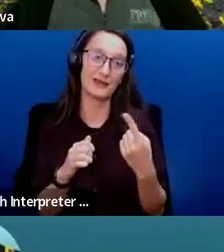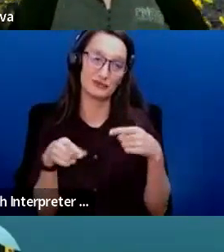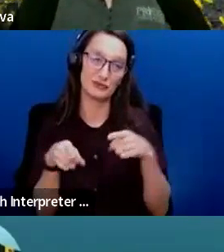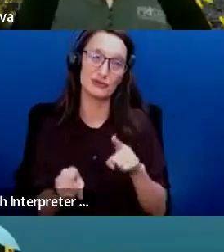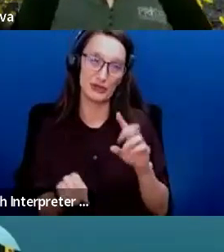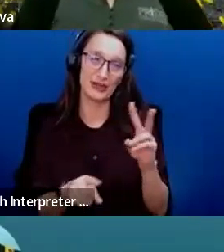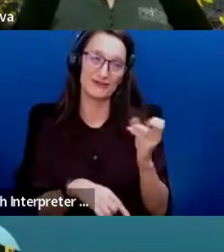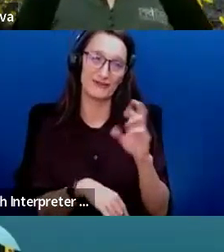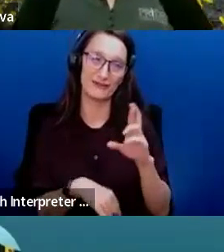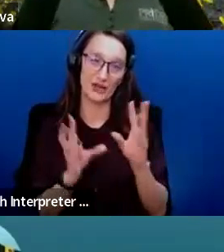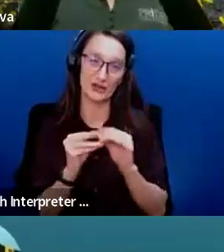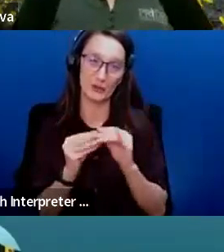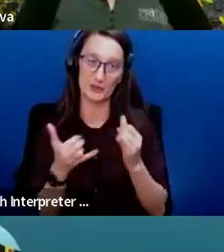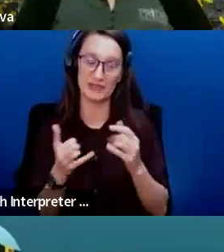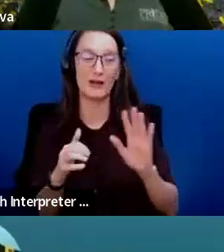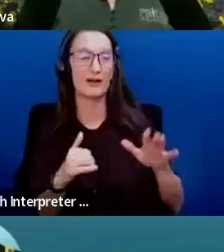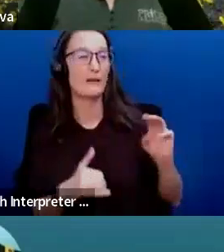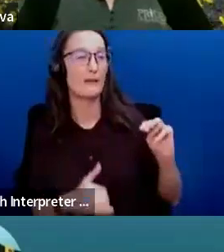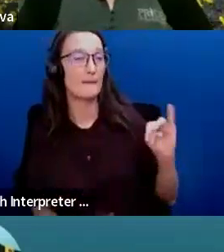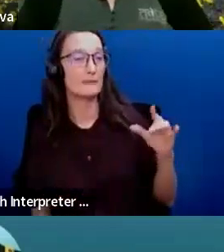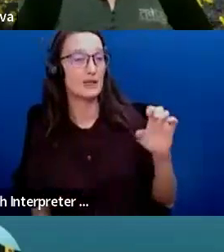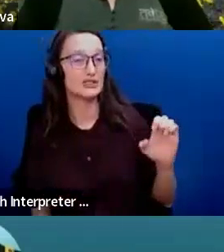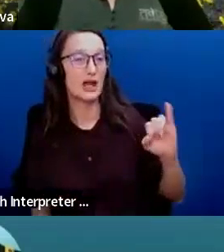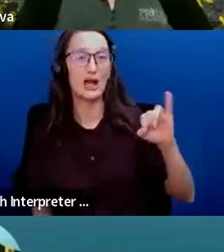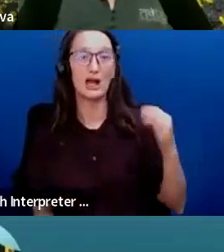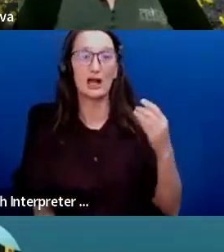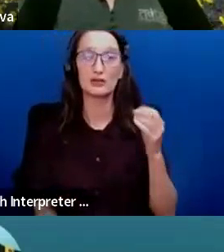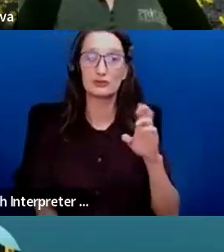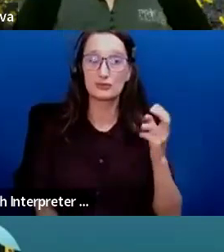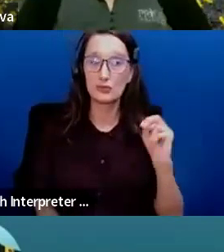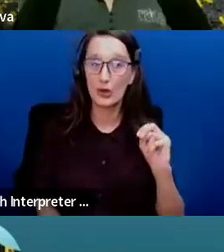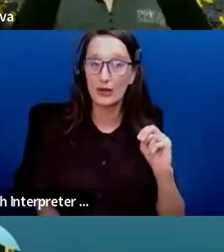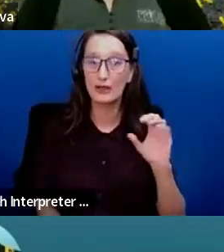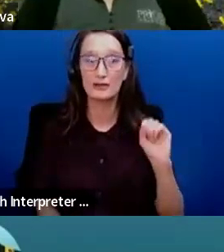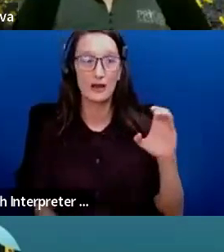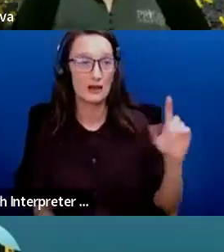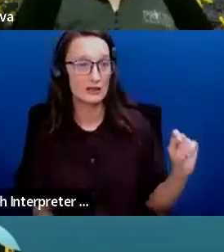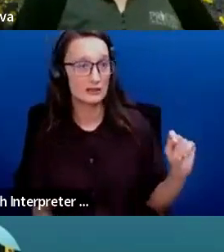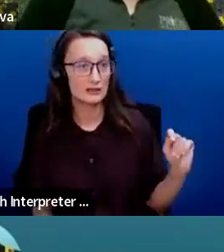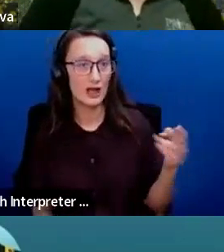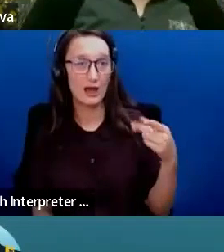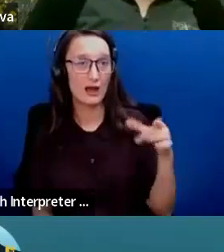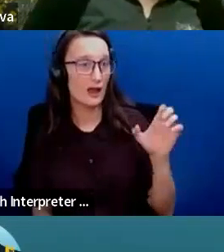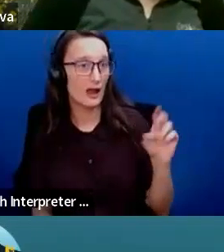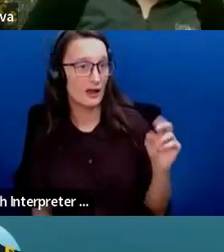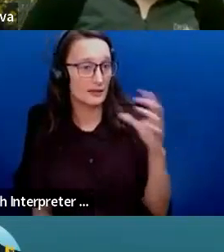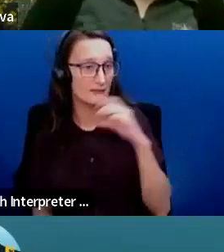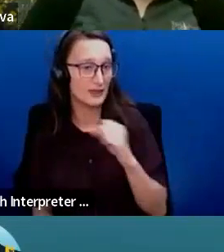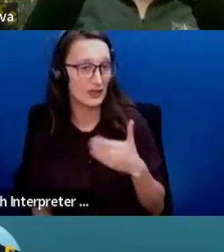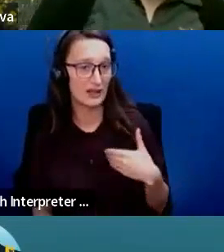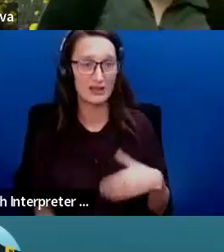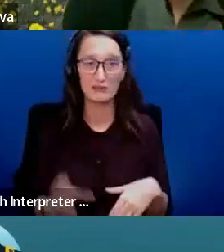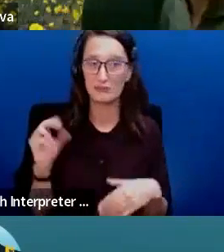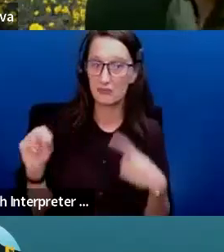Let's see, Michelle, Jordan, Scott, Helen, anything we missed? I don't think so.